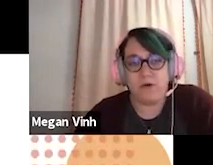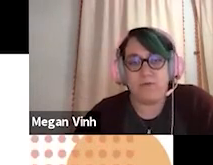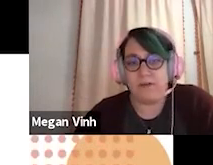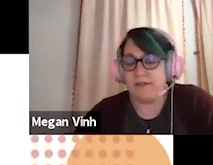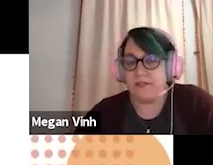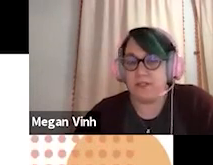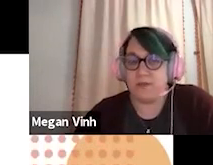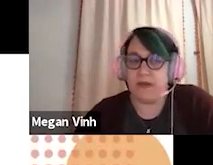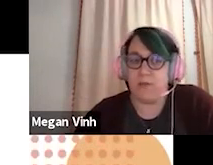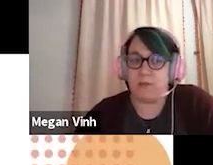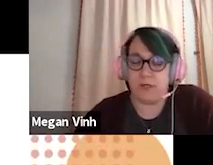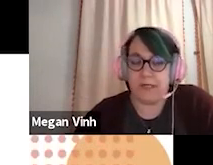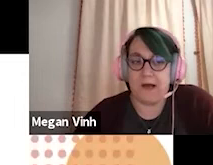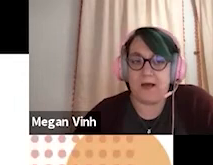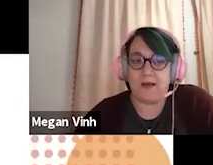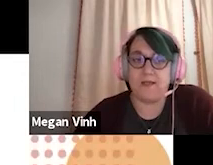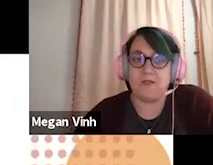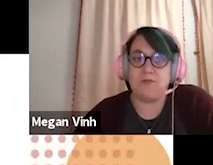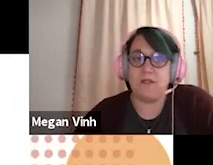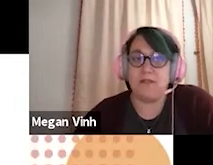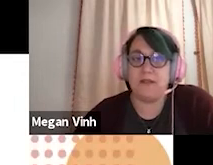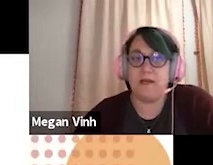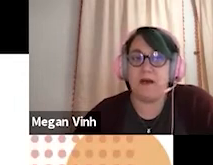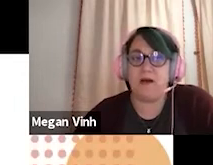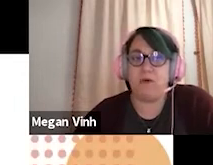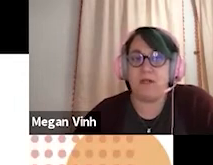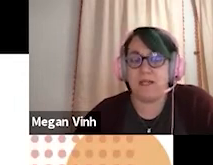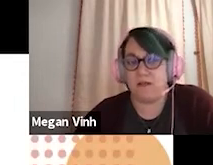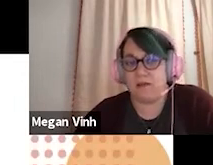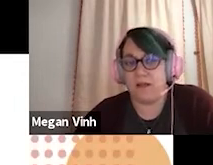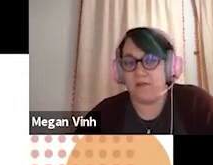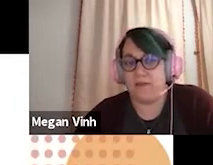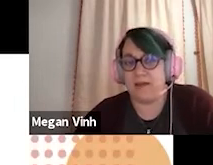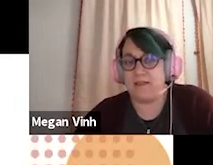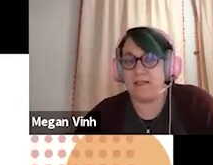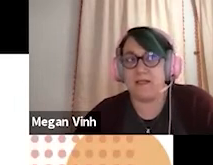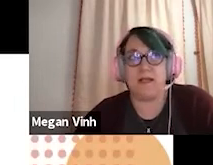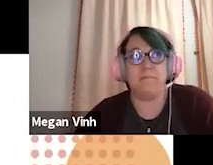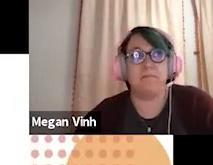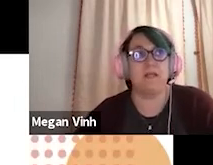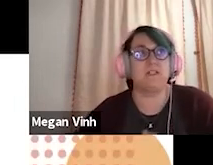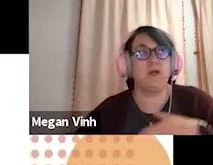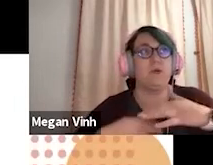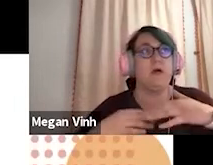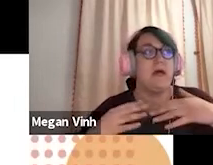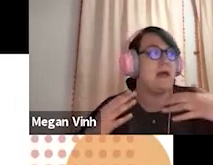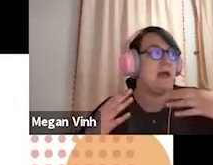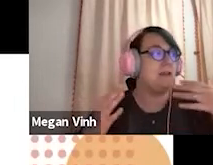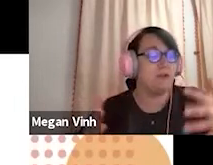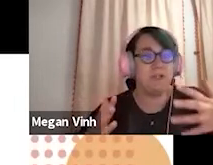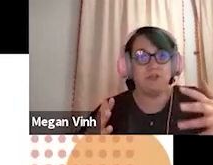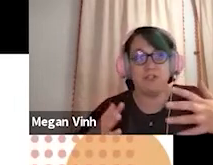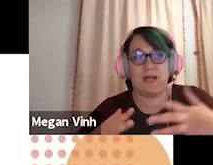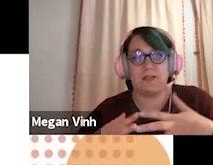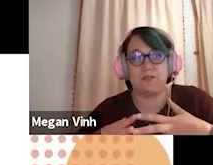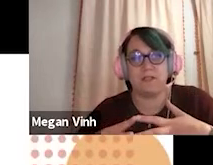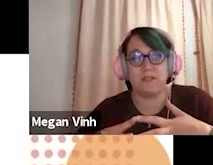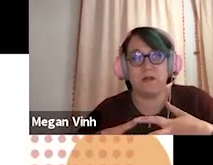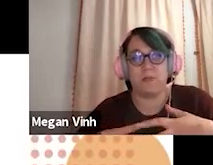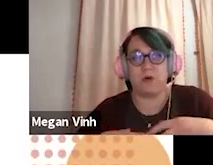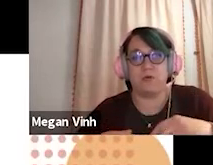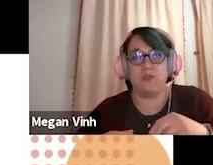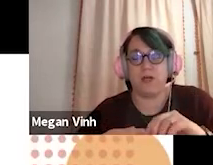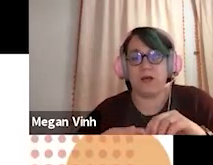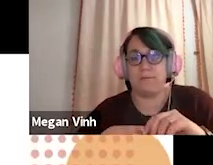that we're funded to do and that we're working on is really thinking about what does that look like for the STNE. And so a learning